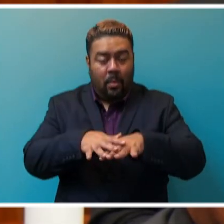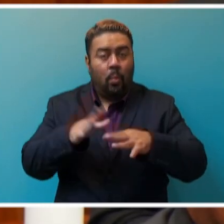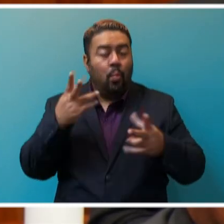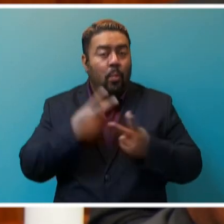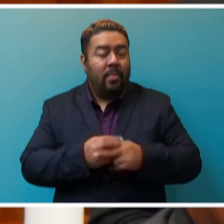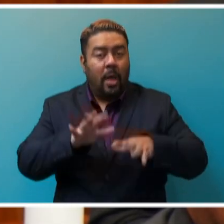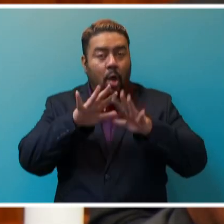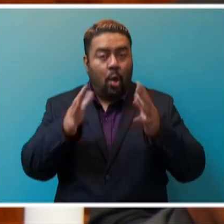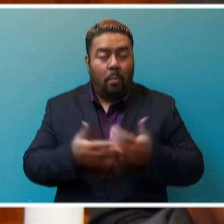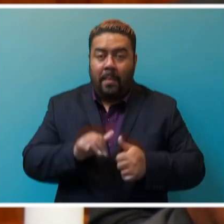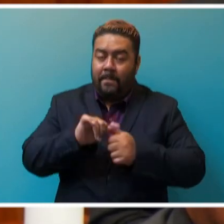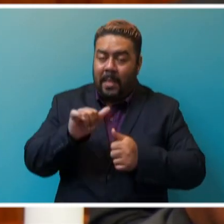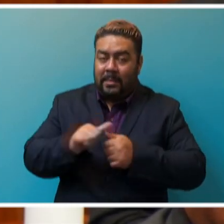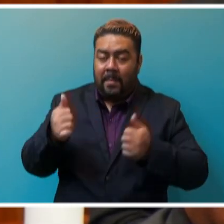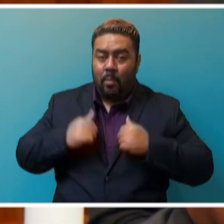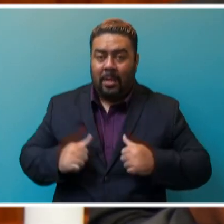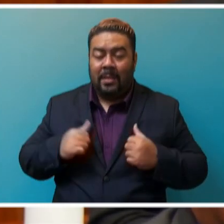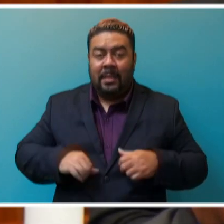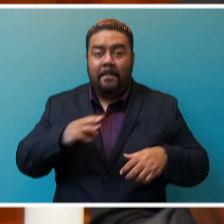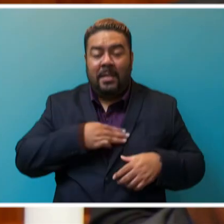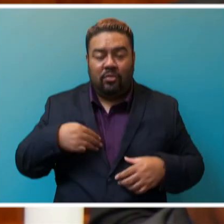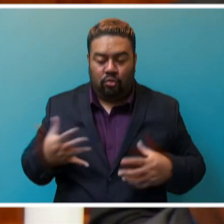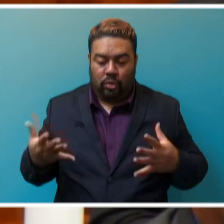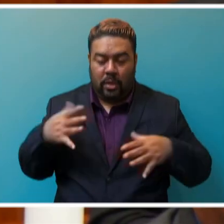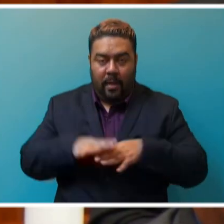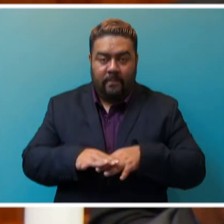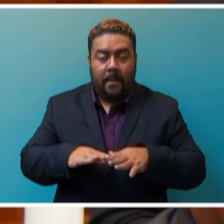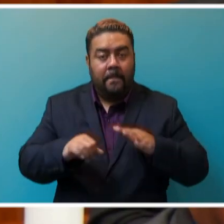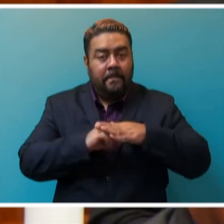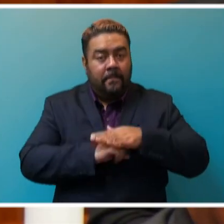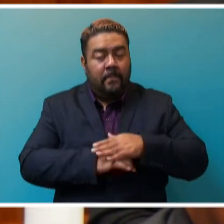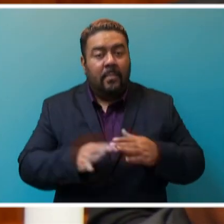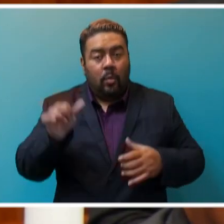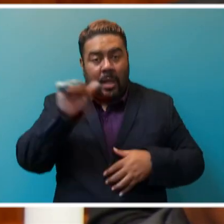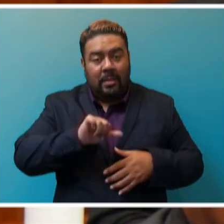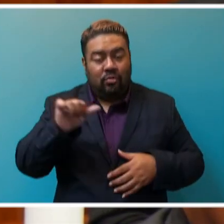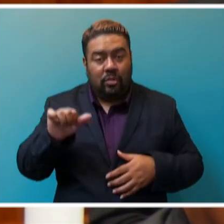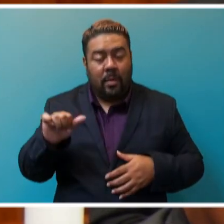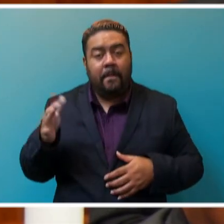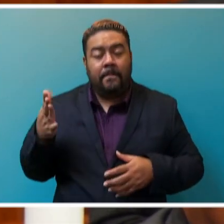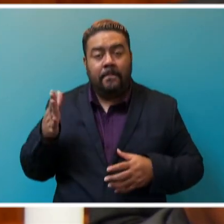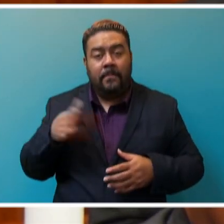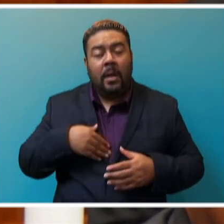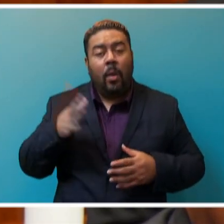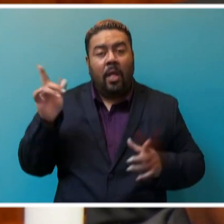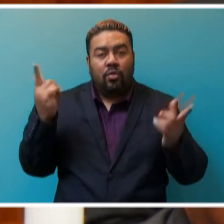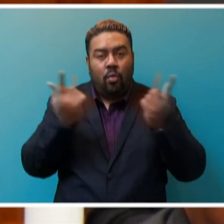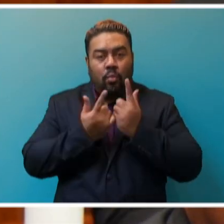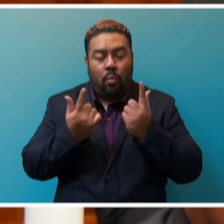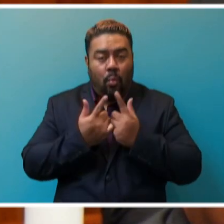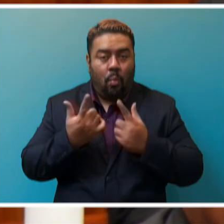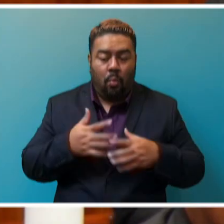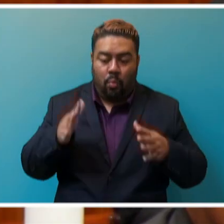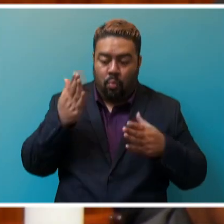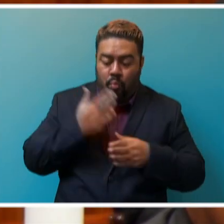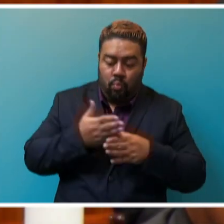best practices, the Ministry conducted benchmarking studies with the Asian Productivity Organization in Tokyo, as well as with the